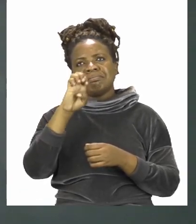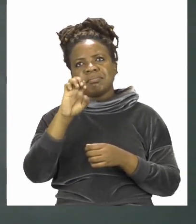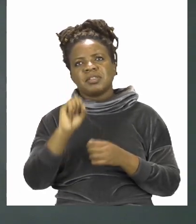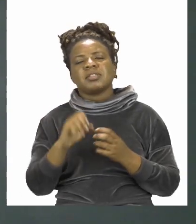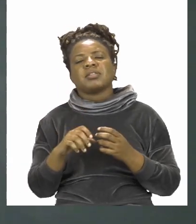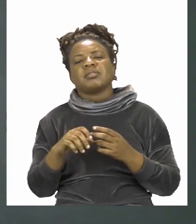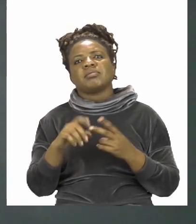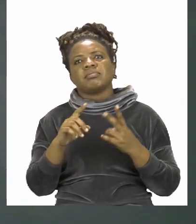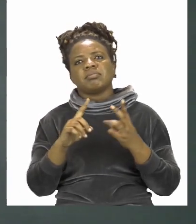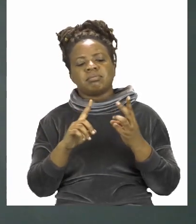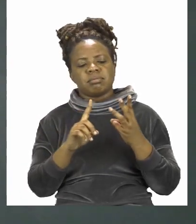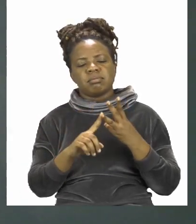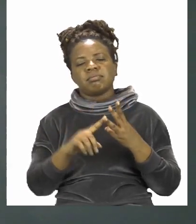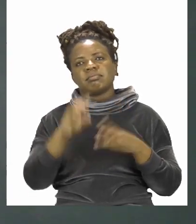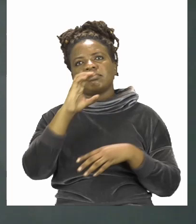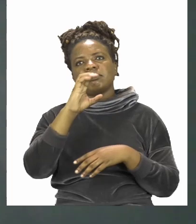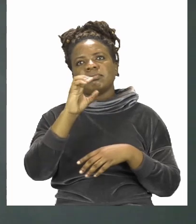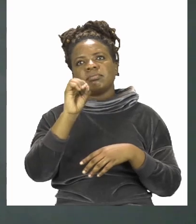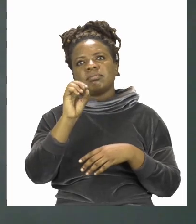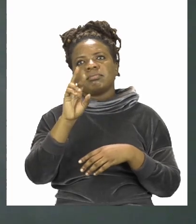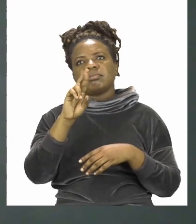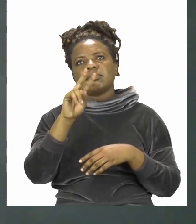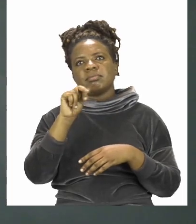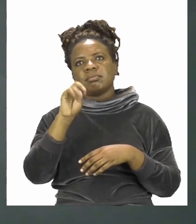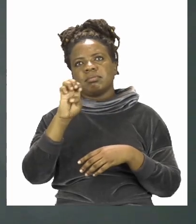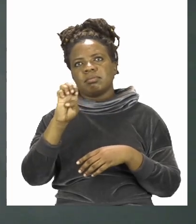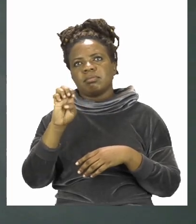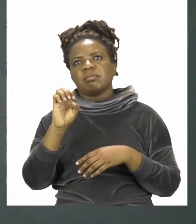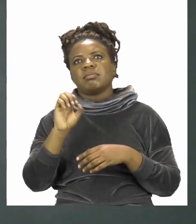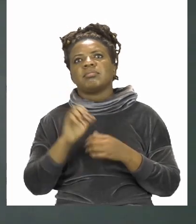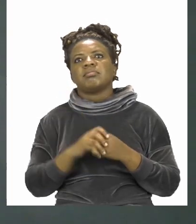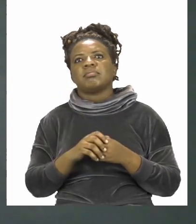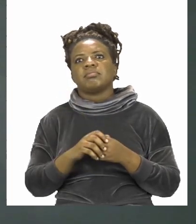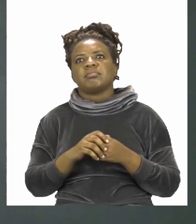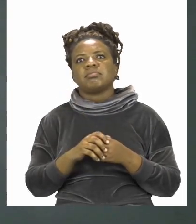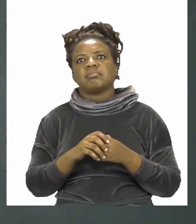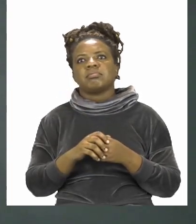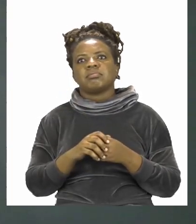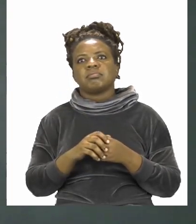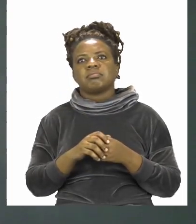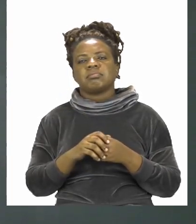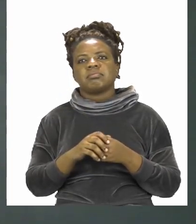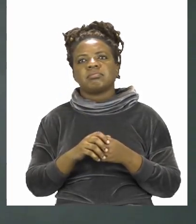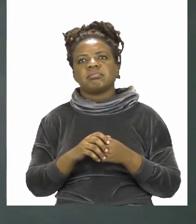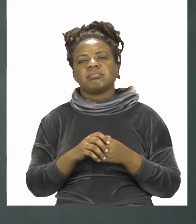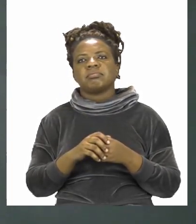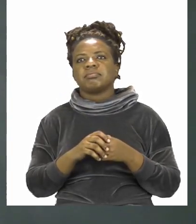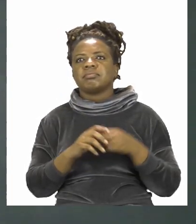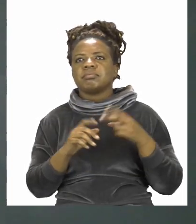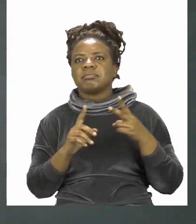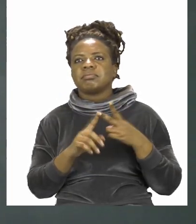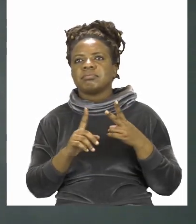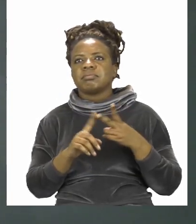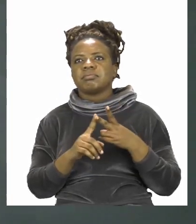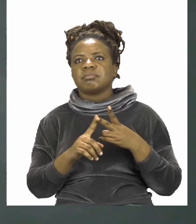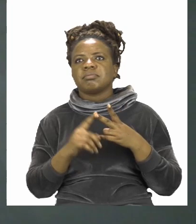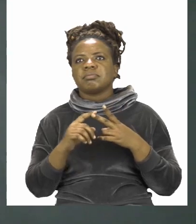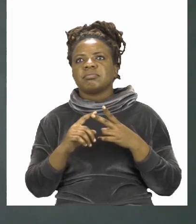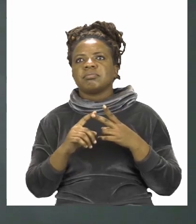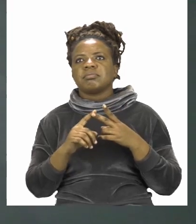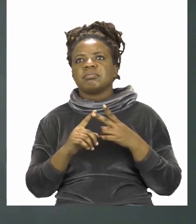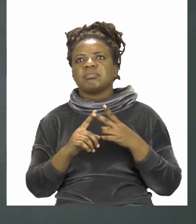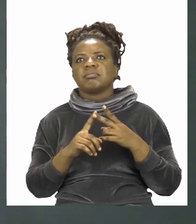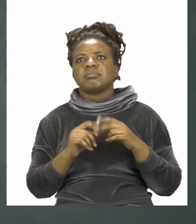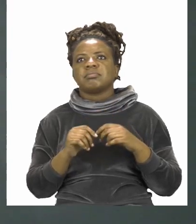it is the cousin or related to the square. The next one that we can see in our